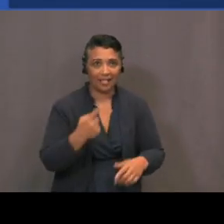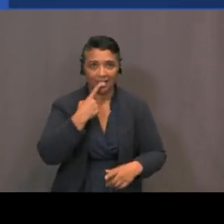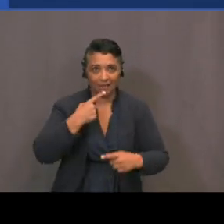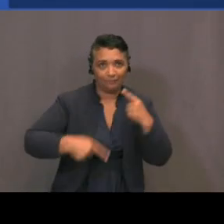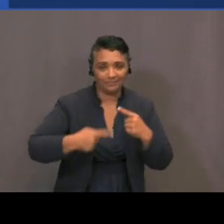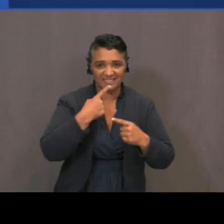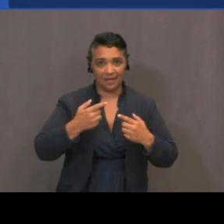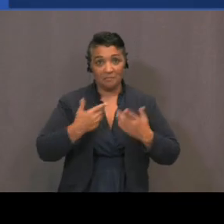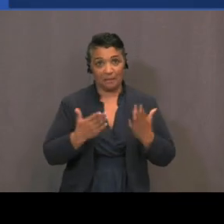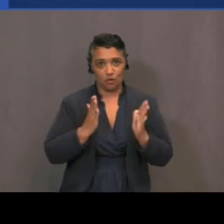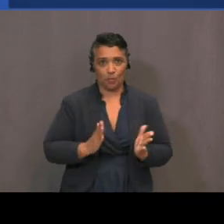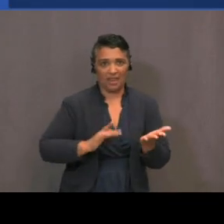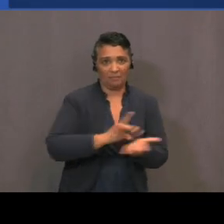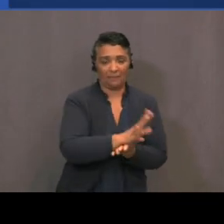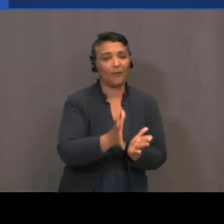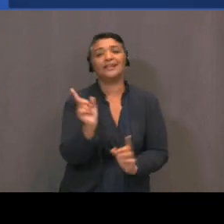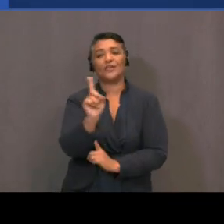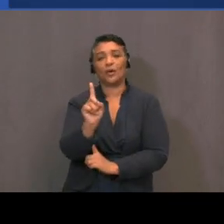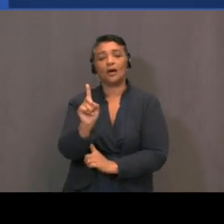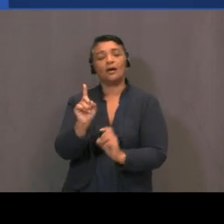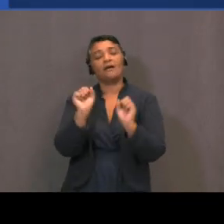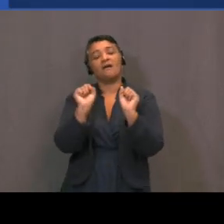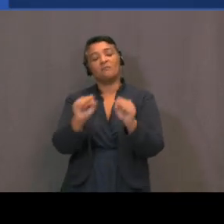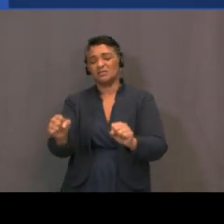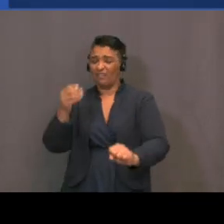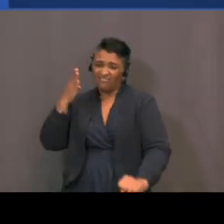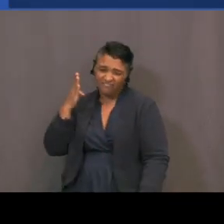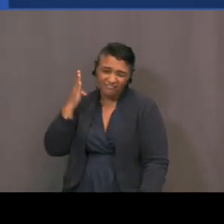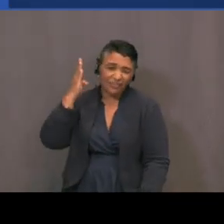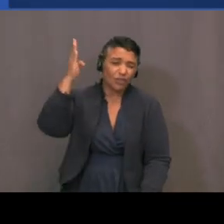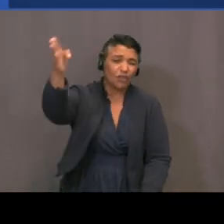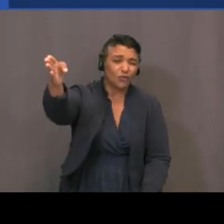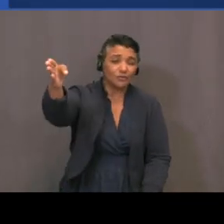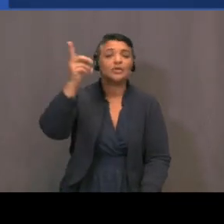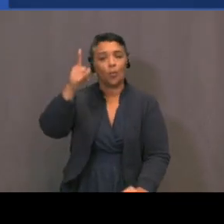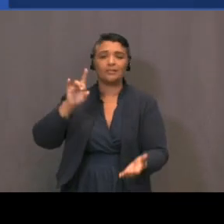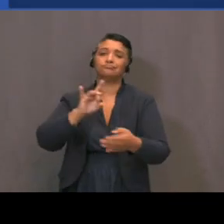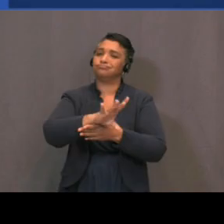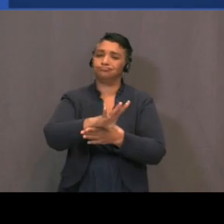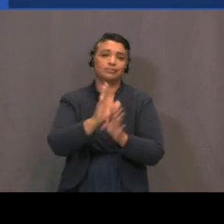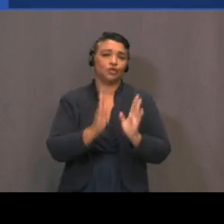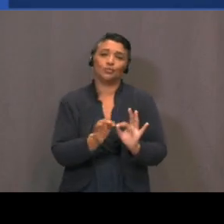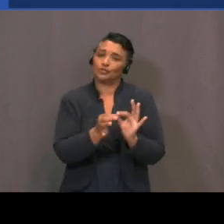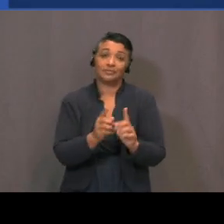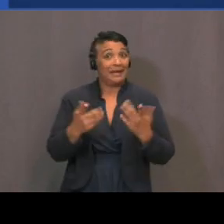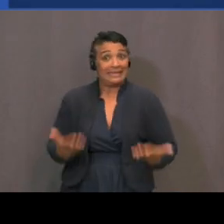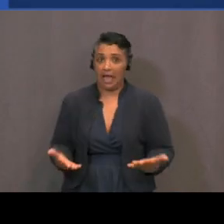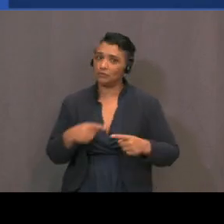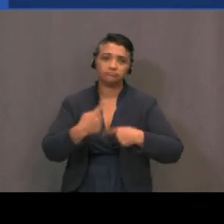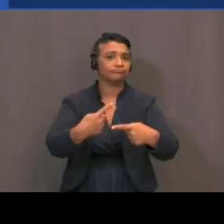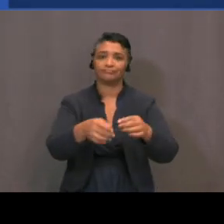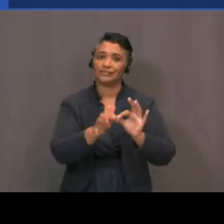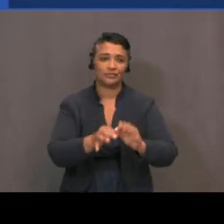tongue, it's going to come in a very, very distant future. Yeah. And I'm going to think,